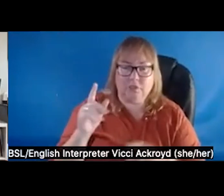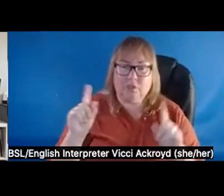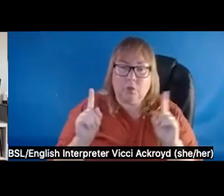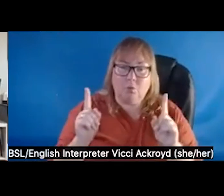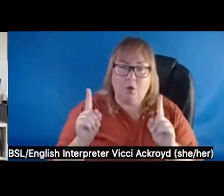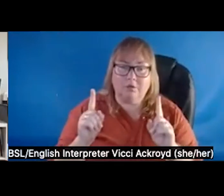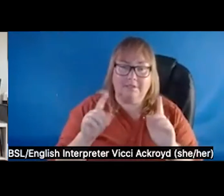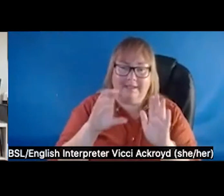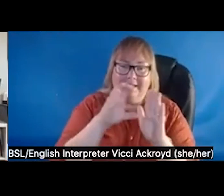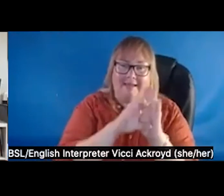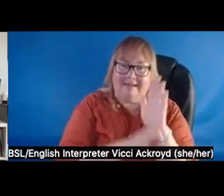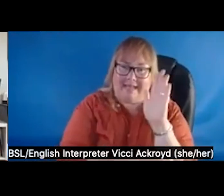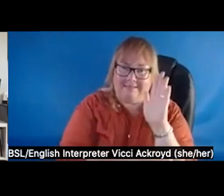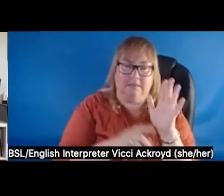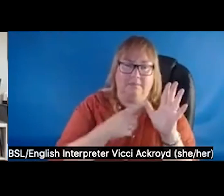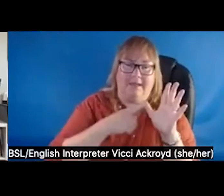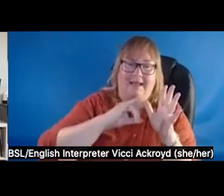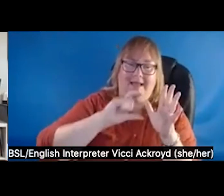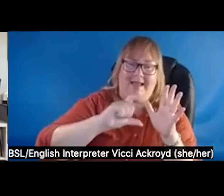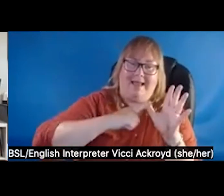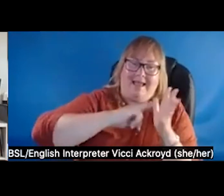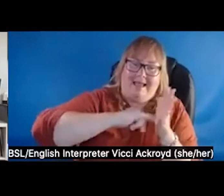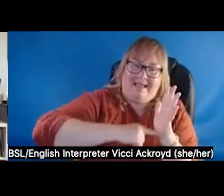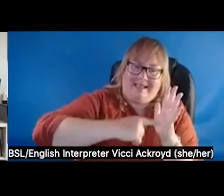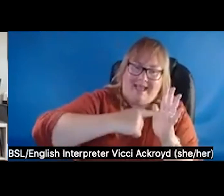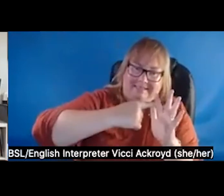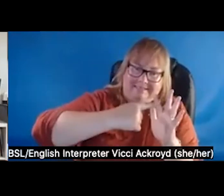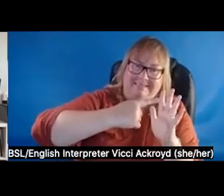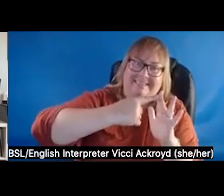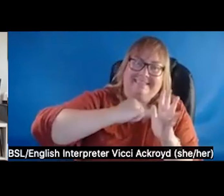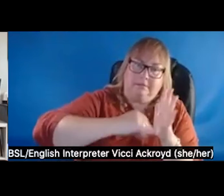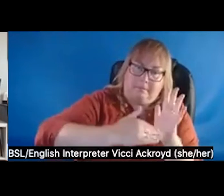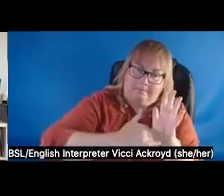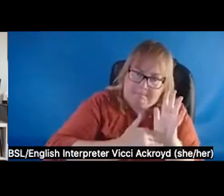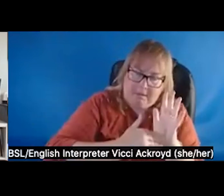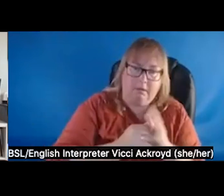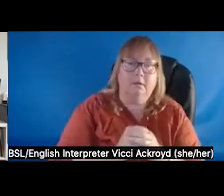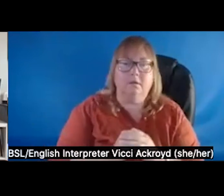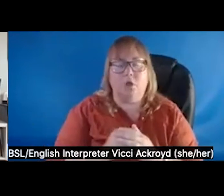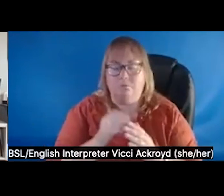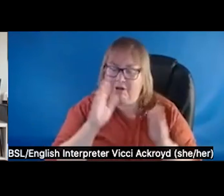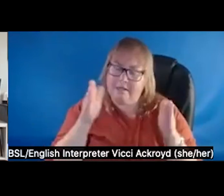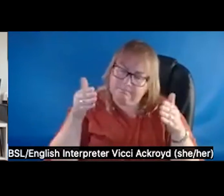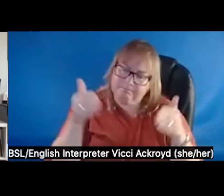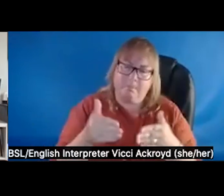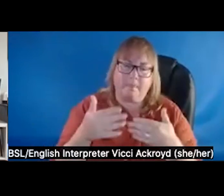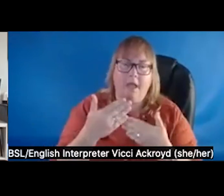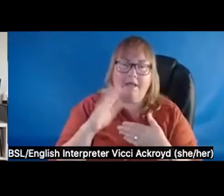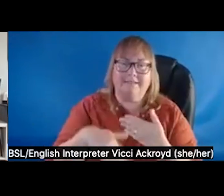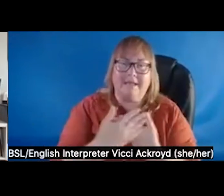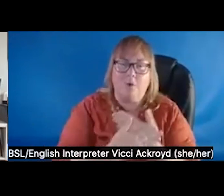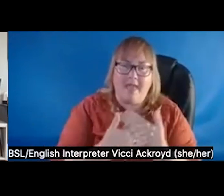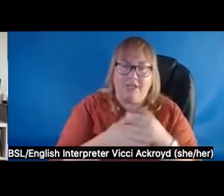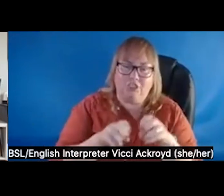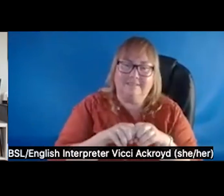casteism, which affects them quite directly as South Asian diaspora artists.